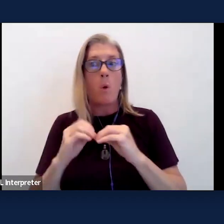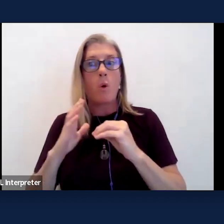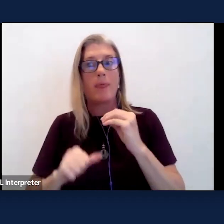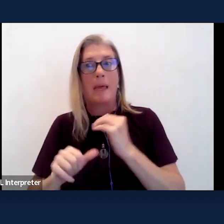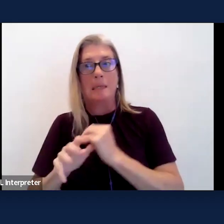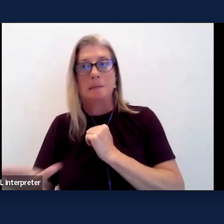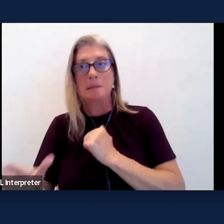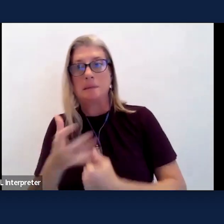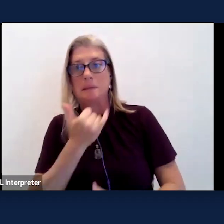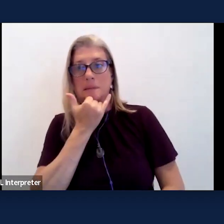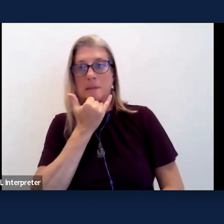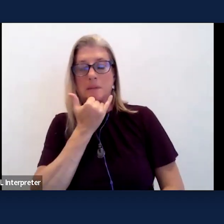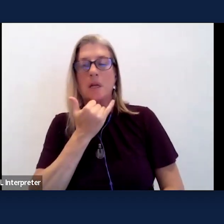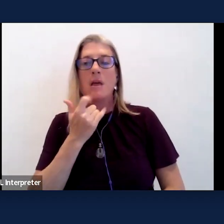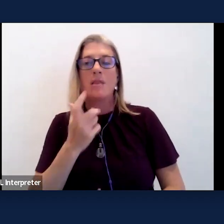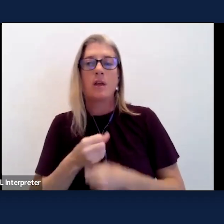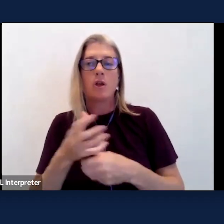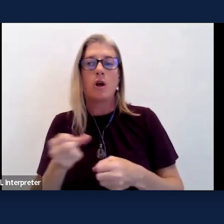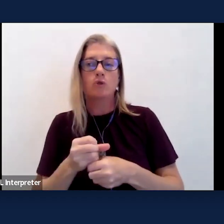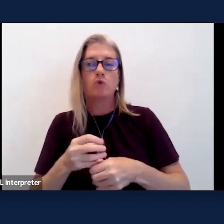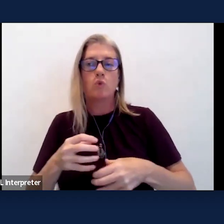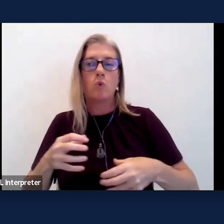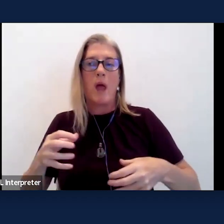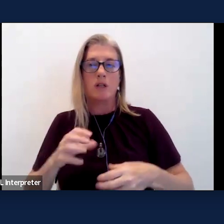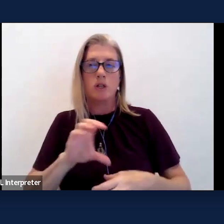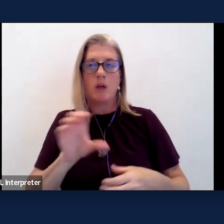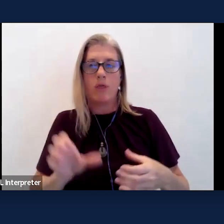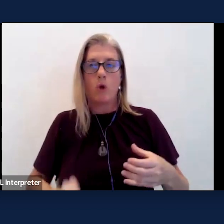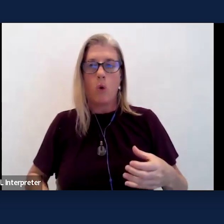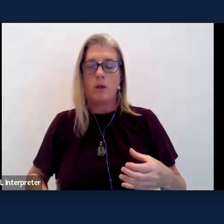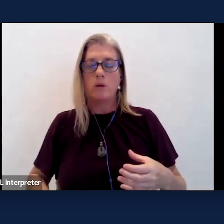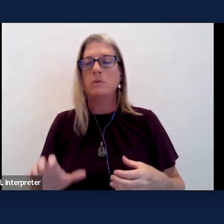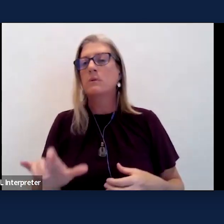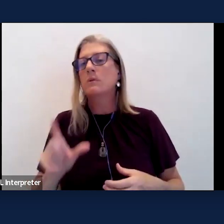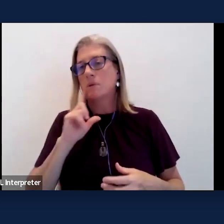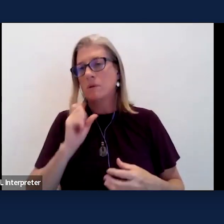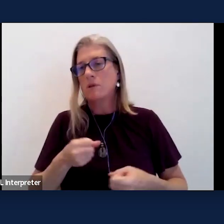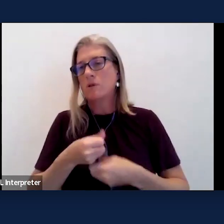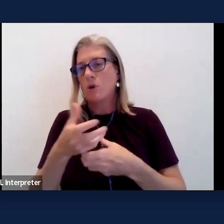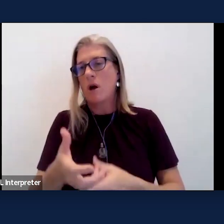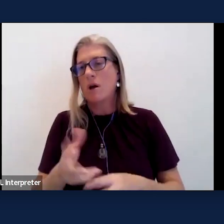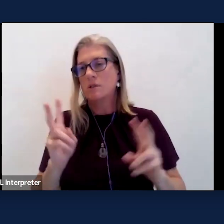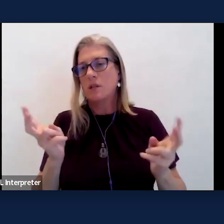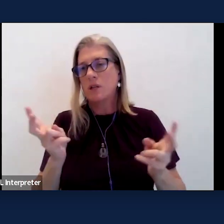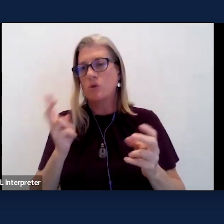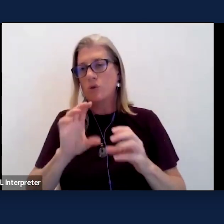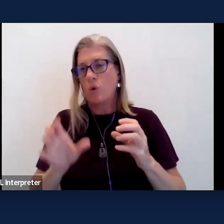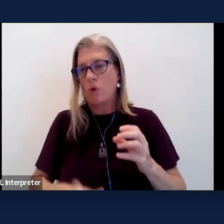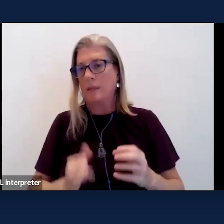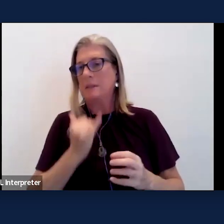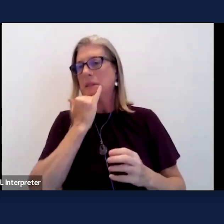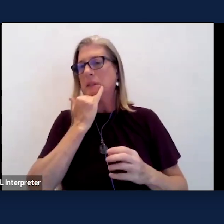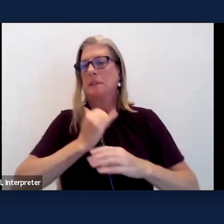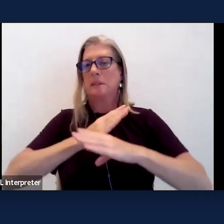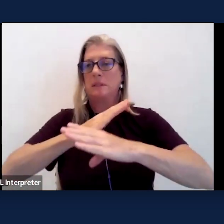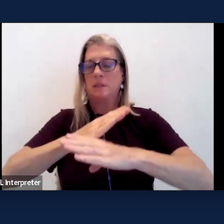to stretching of the colon, which can lead to issues with that colon pushing things through, bowel